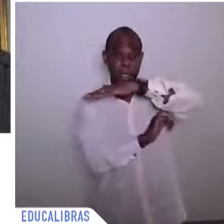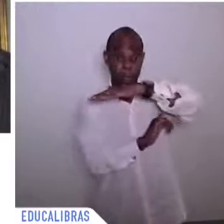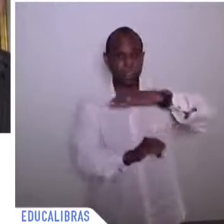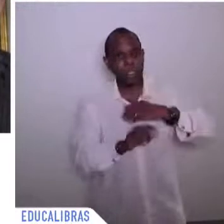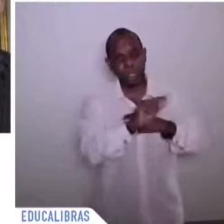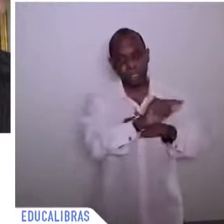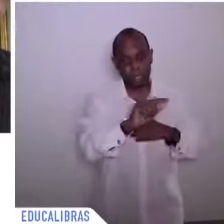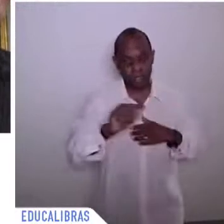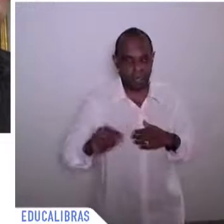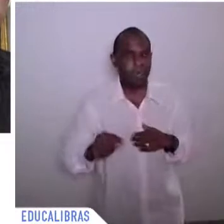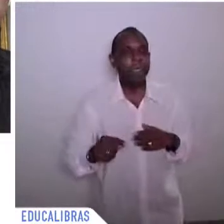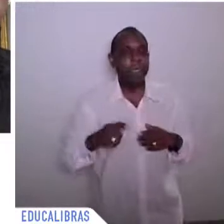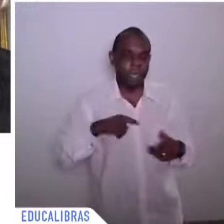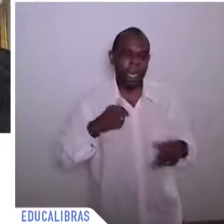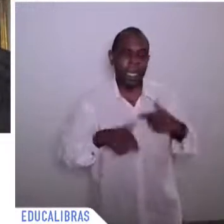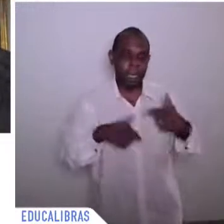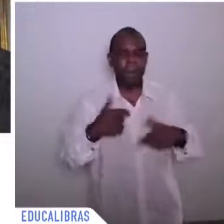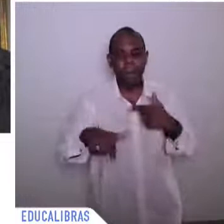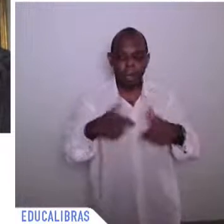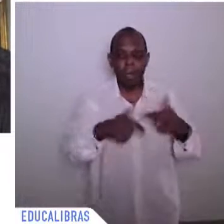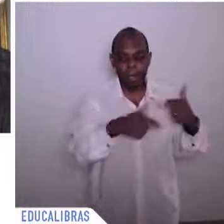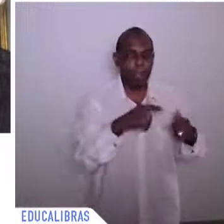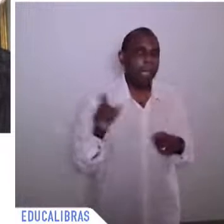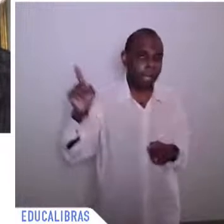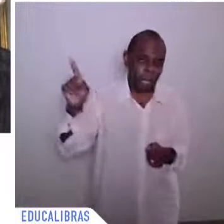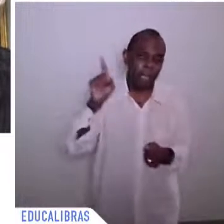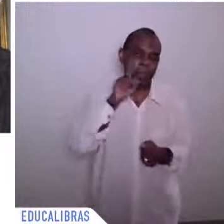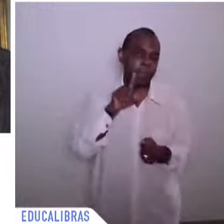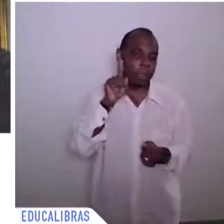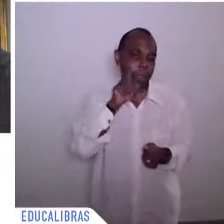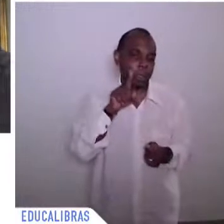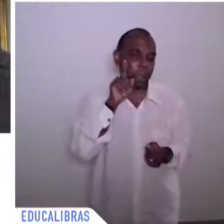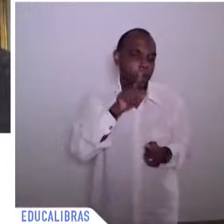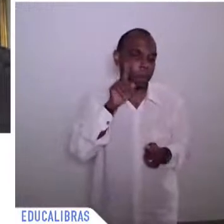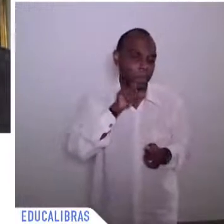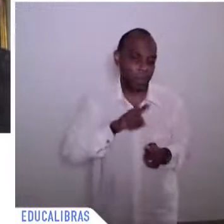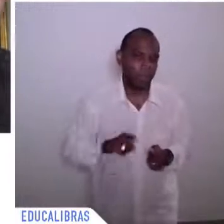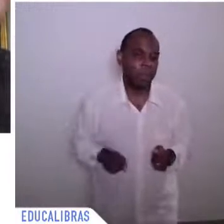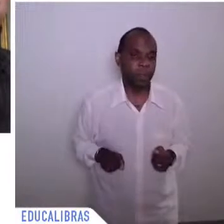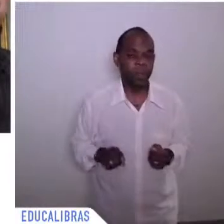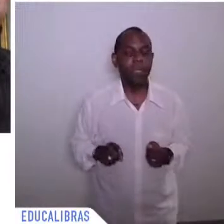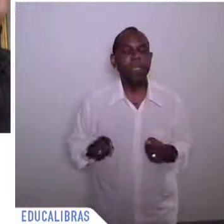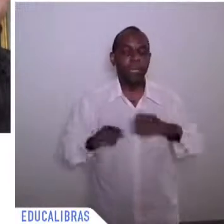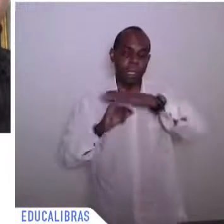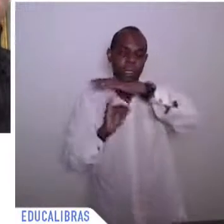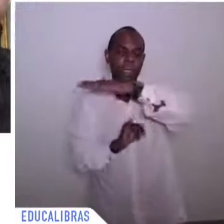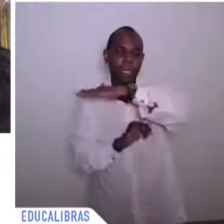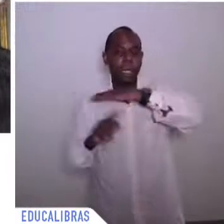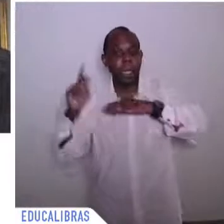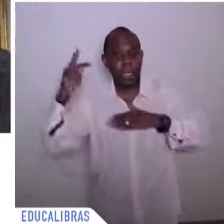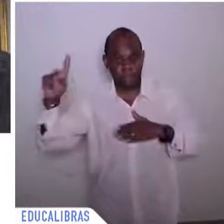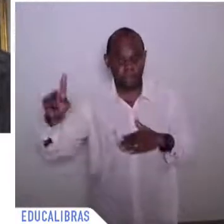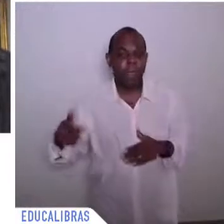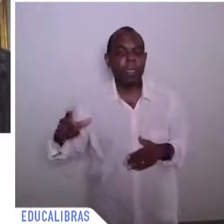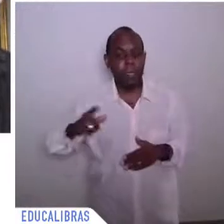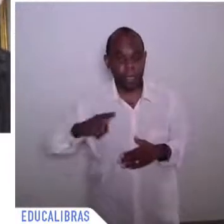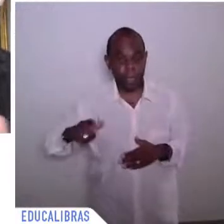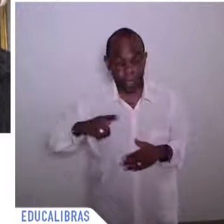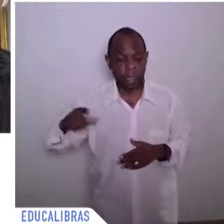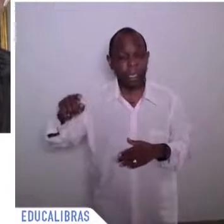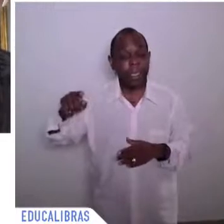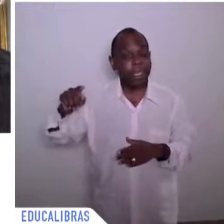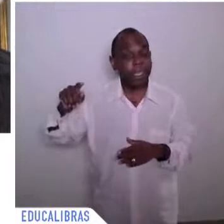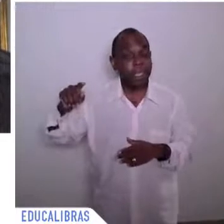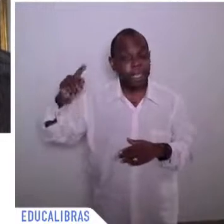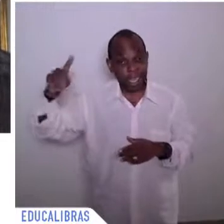ironical way the institutions are working, if even the institutions in the United States, the traditional institutions,